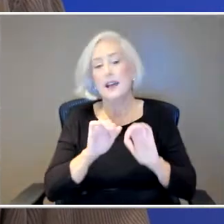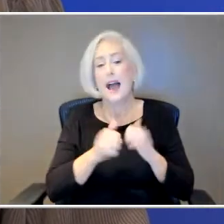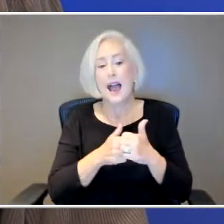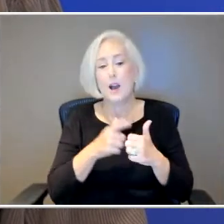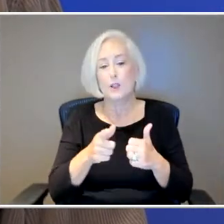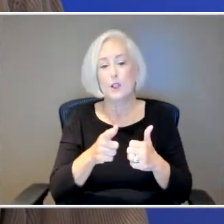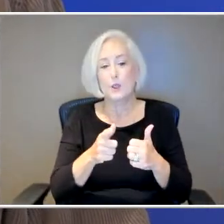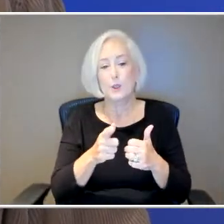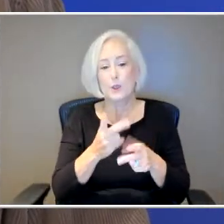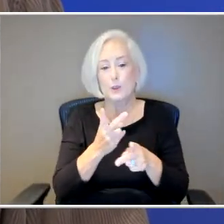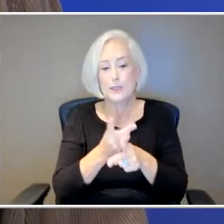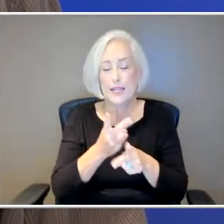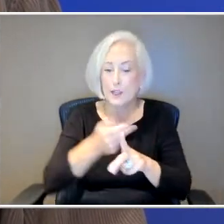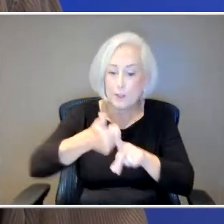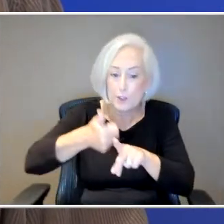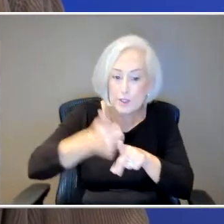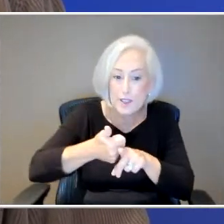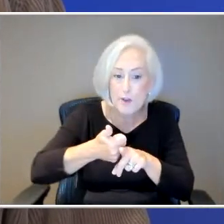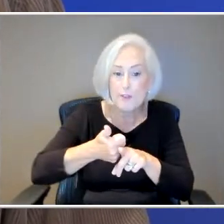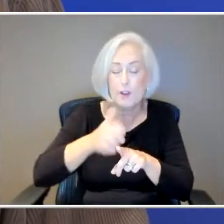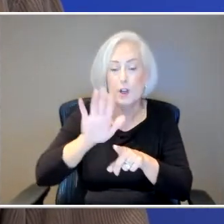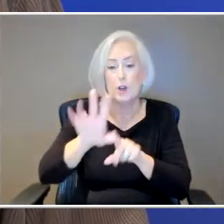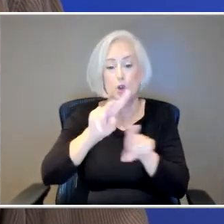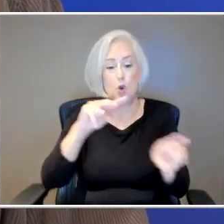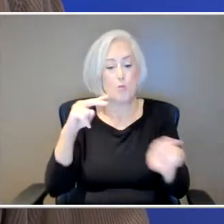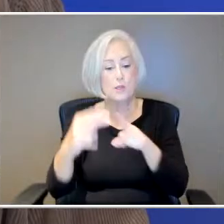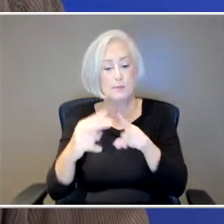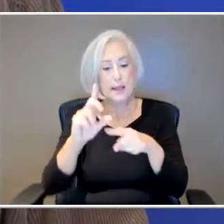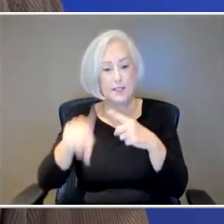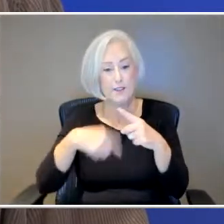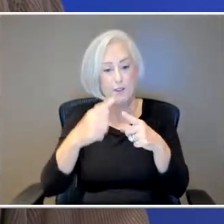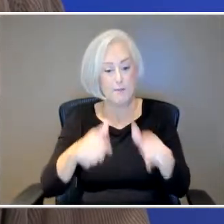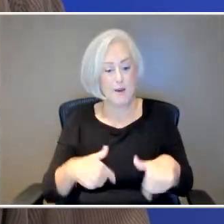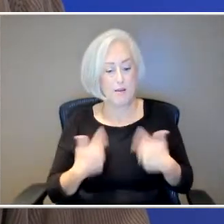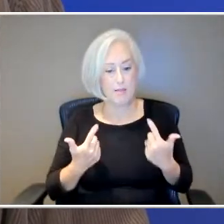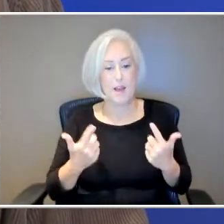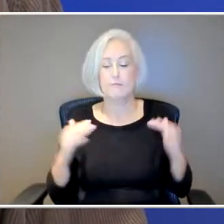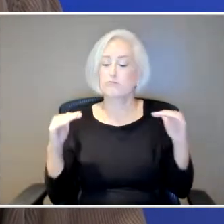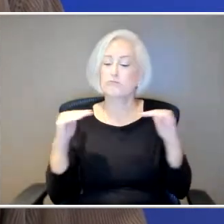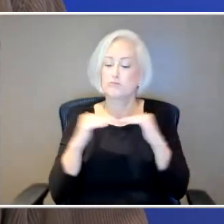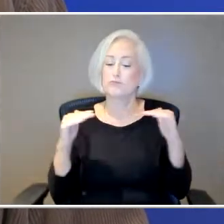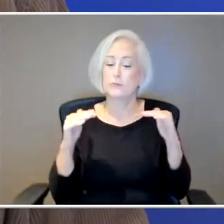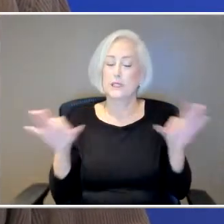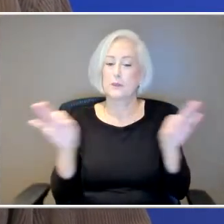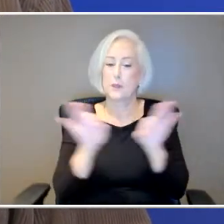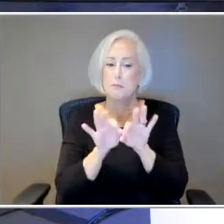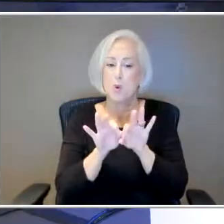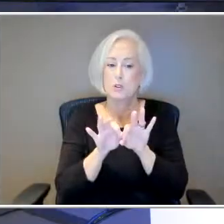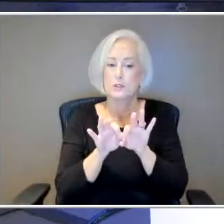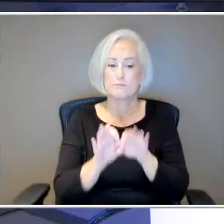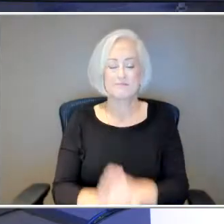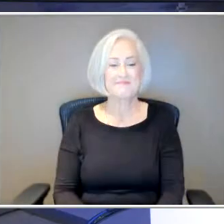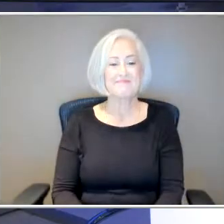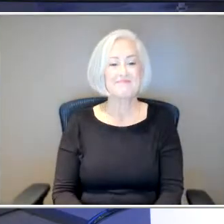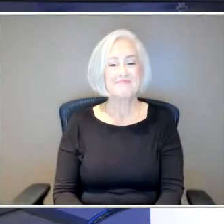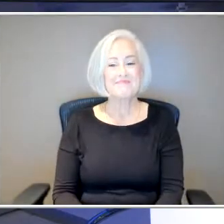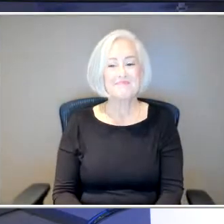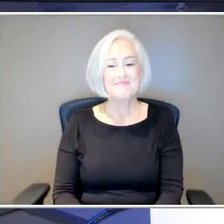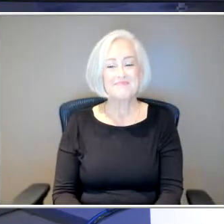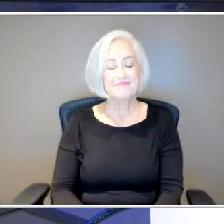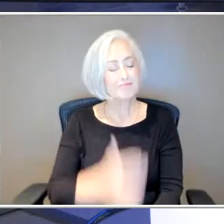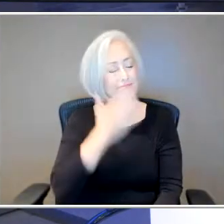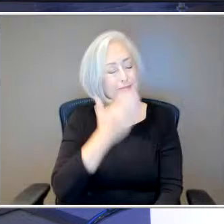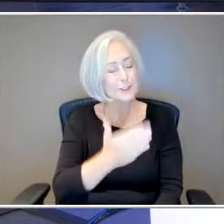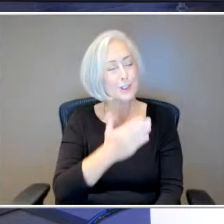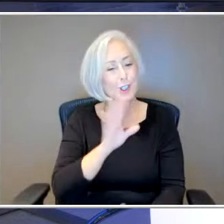yourself and your perspective on life is equally important. Such a powerful message. Thank you. And you're